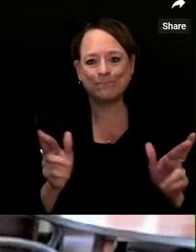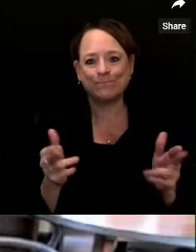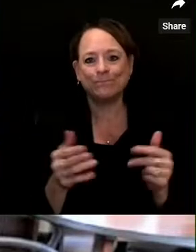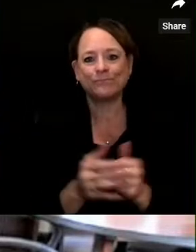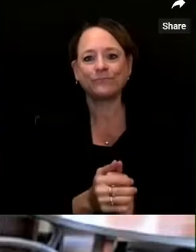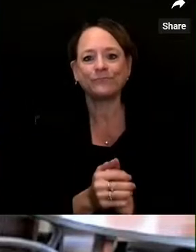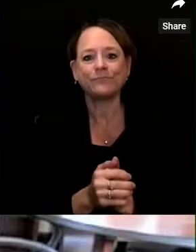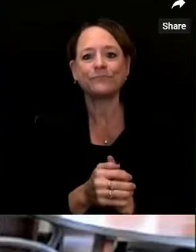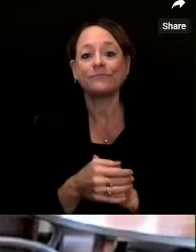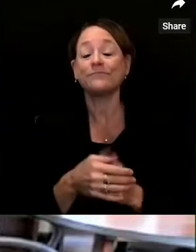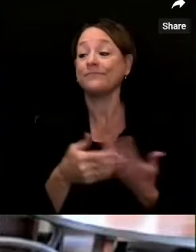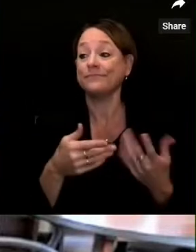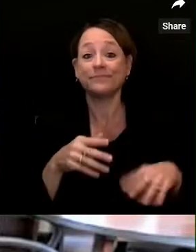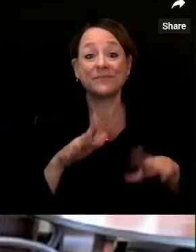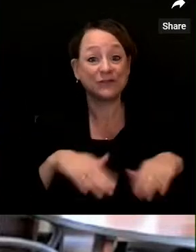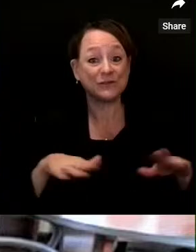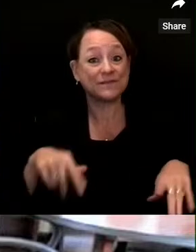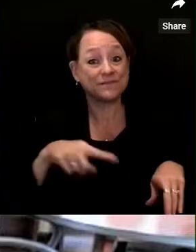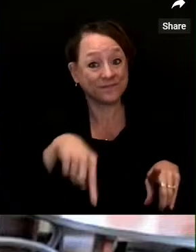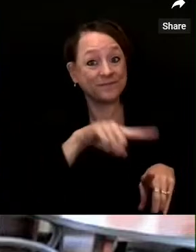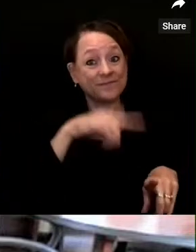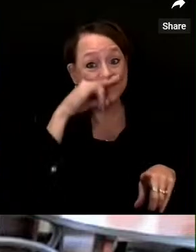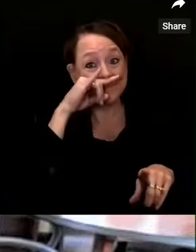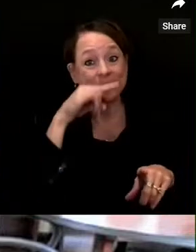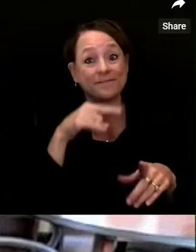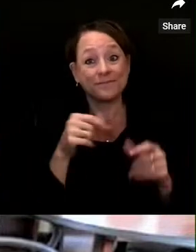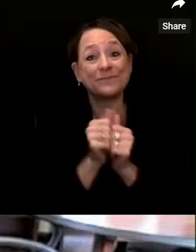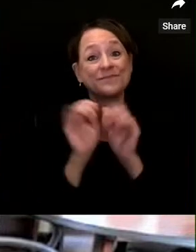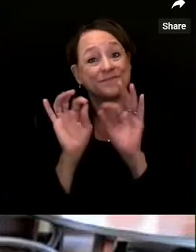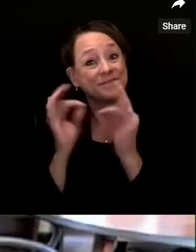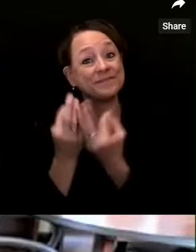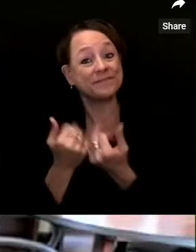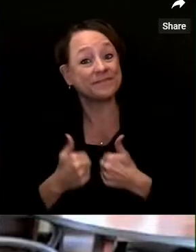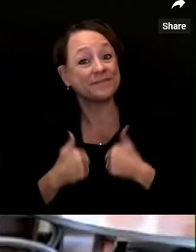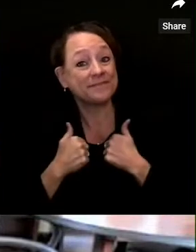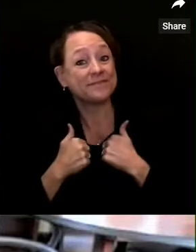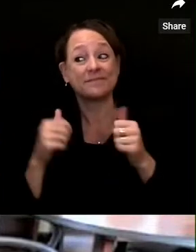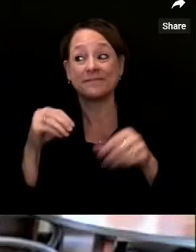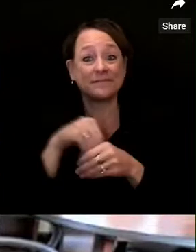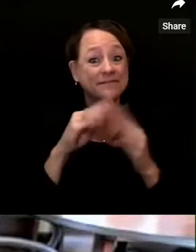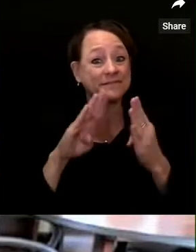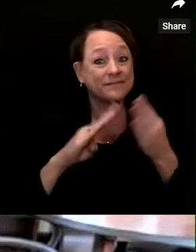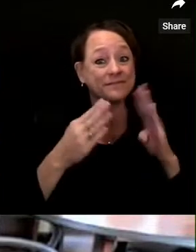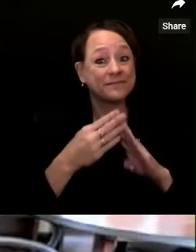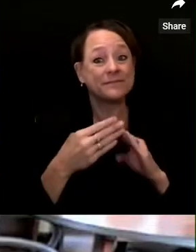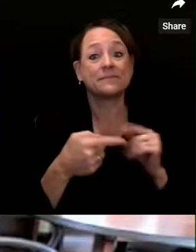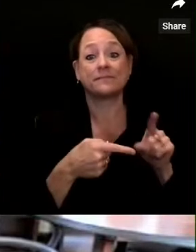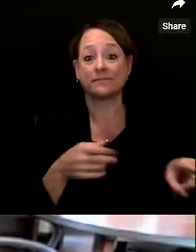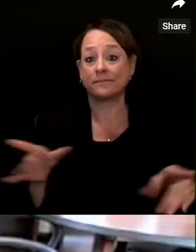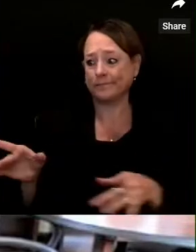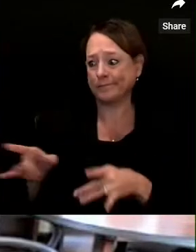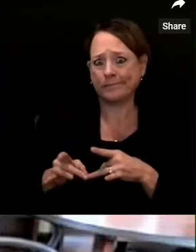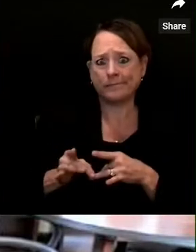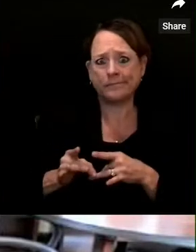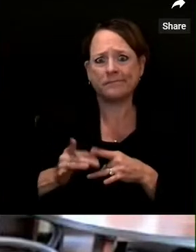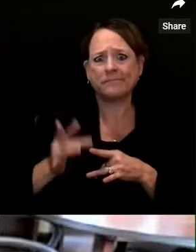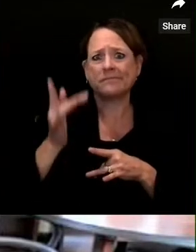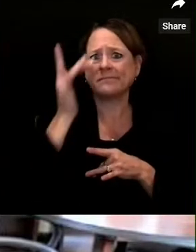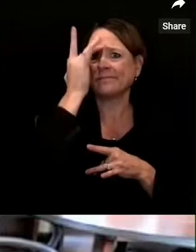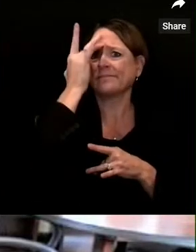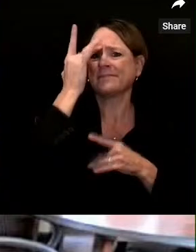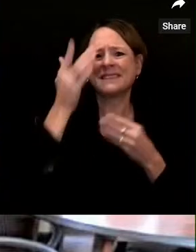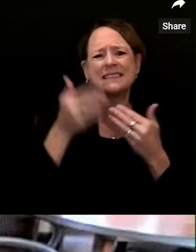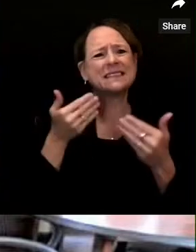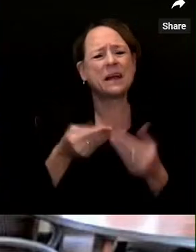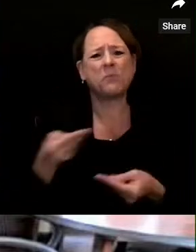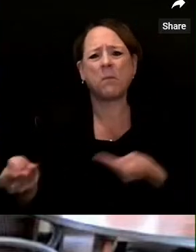live in communities. When kids get sick from COVID-19, they can spread it to others like family